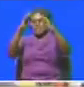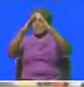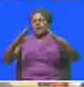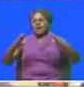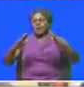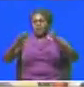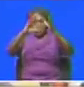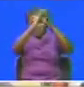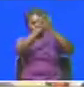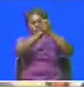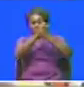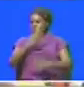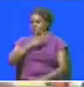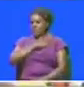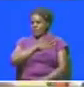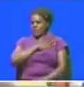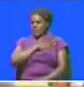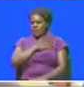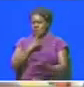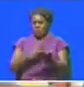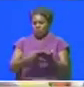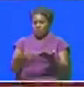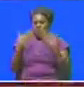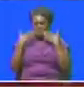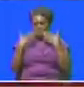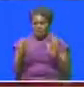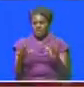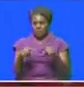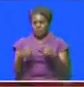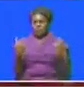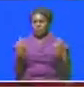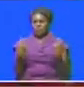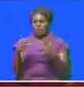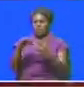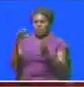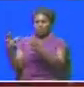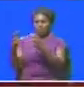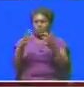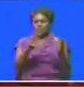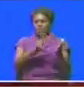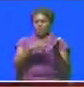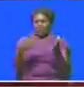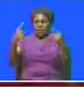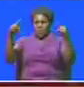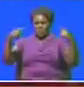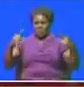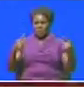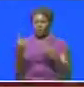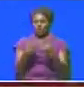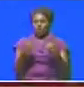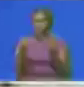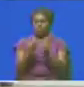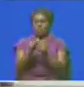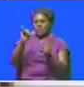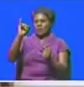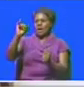The Jubilee and NASA sides have ended the week on a sour note, after their chosen teams failed to make headway in talks convened by the